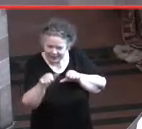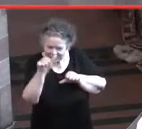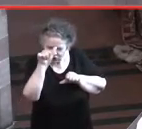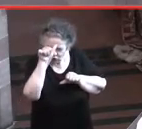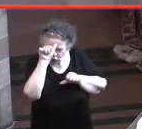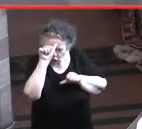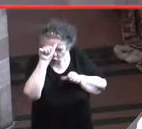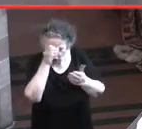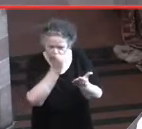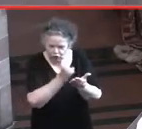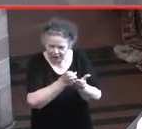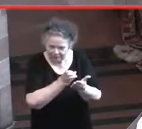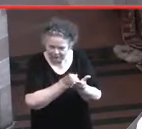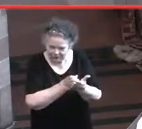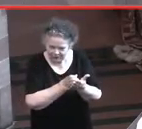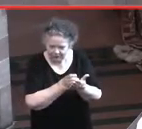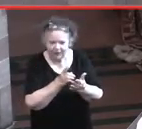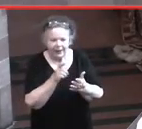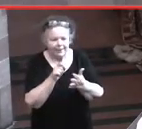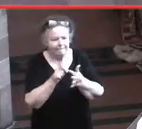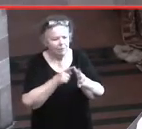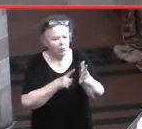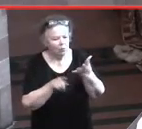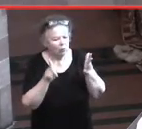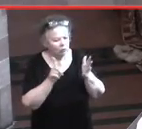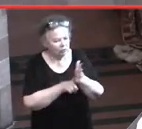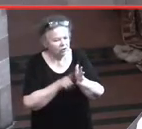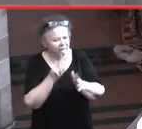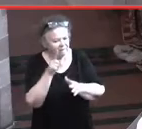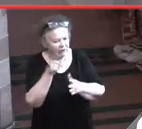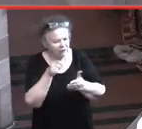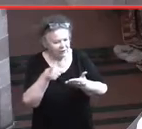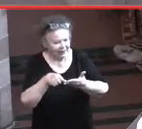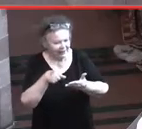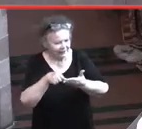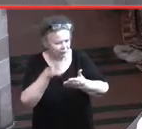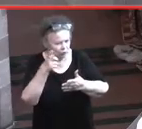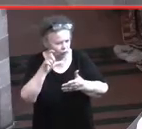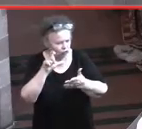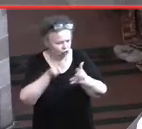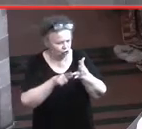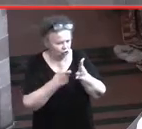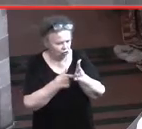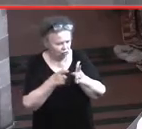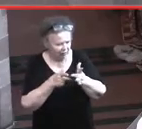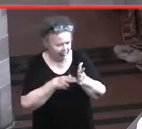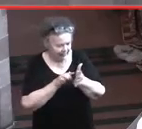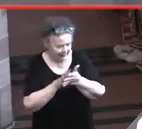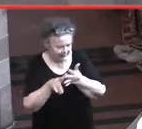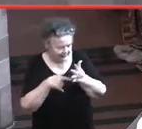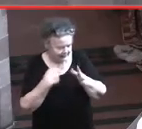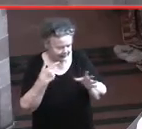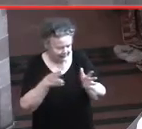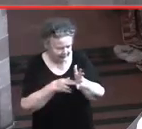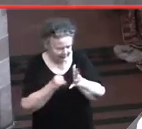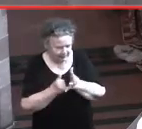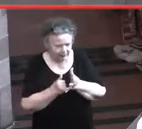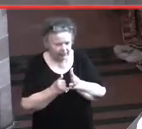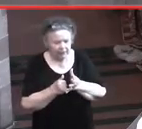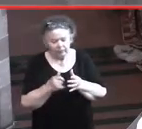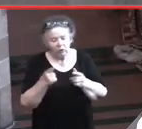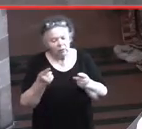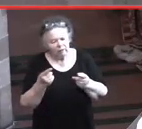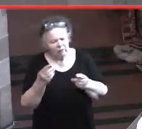first letter to the Corinthians. Throughout the passage, we heard many